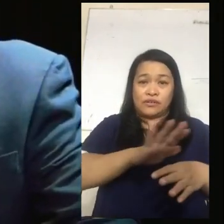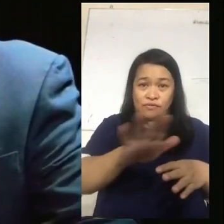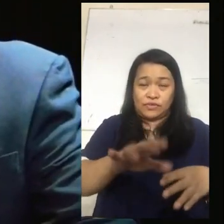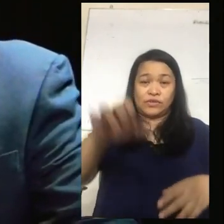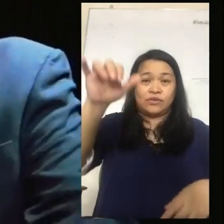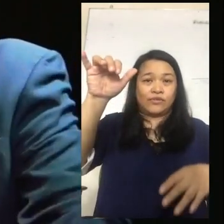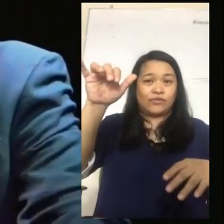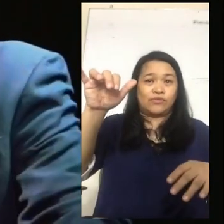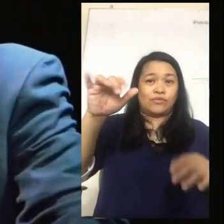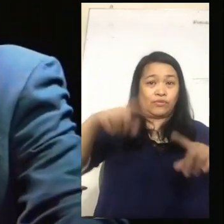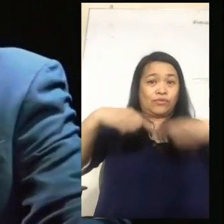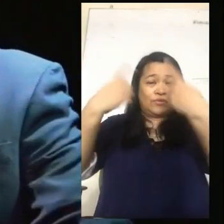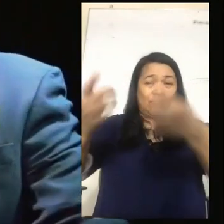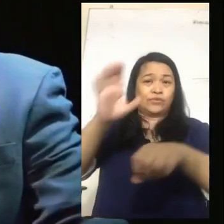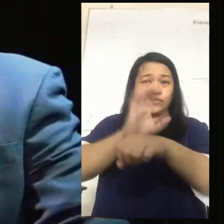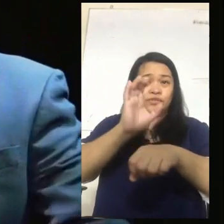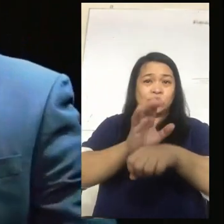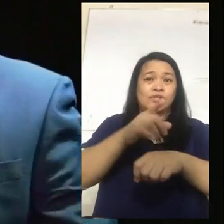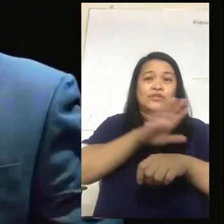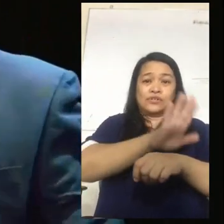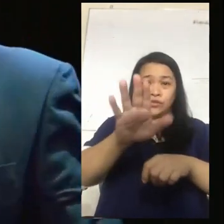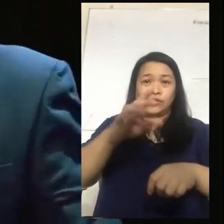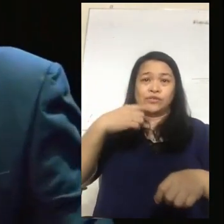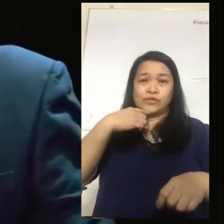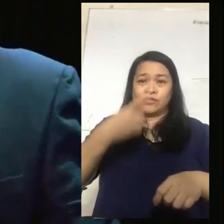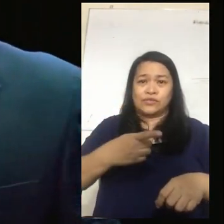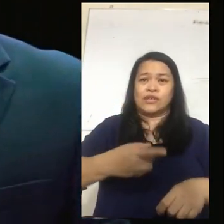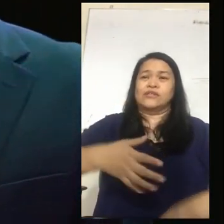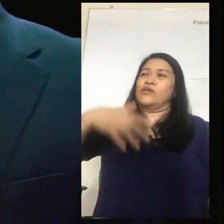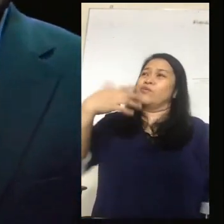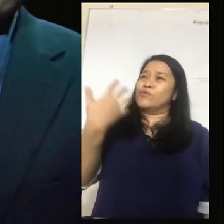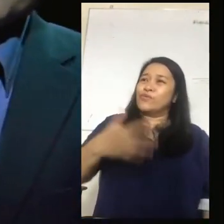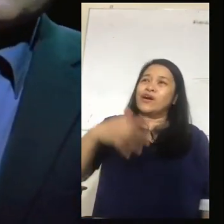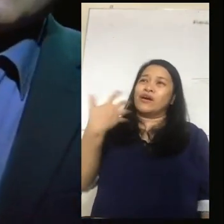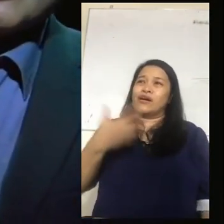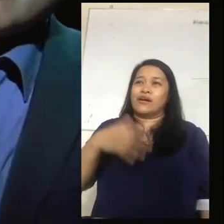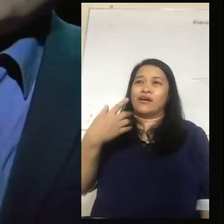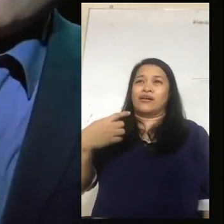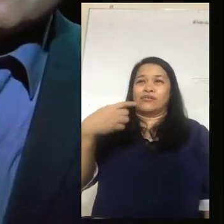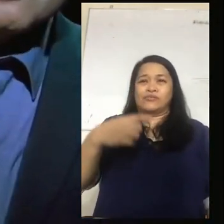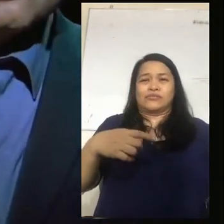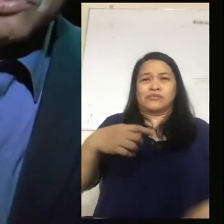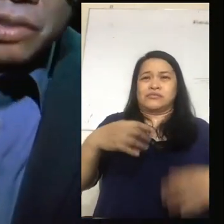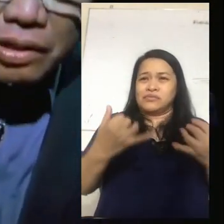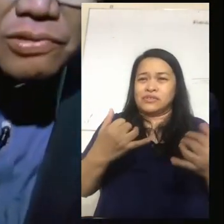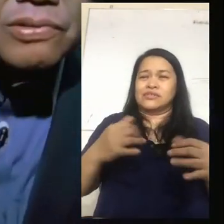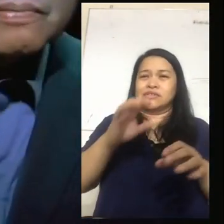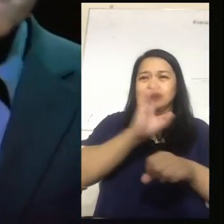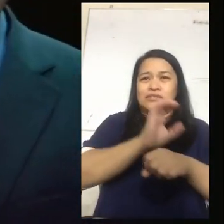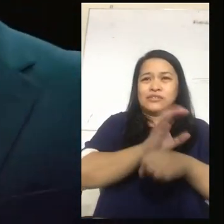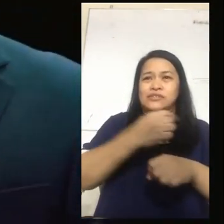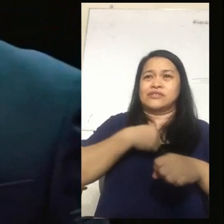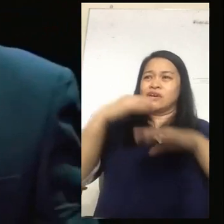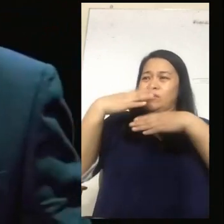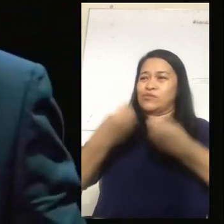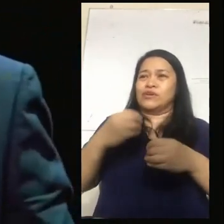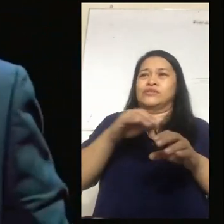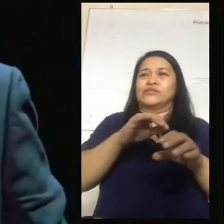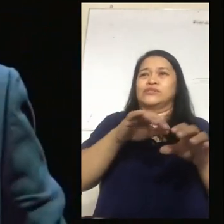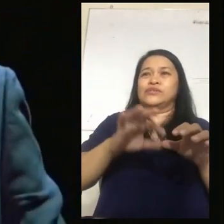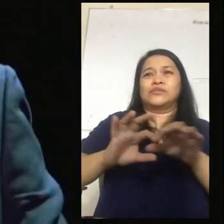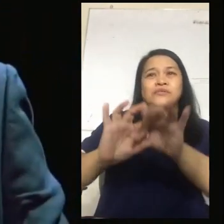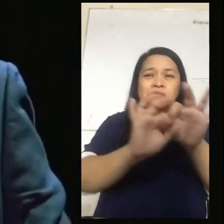the church, you say, wow, this is the church I want to belong. Pero it's the loveless church.